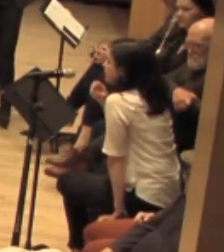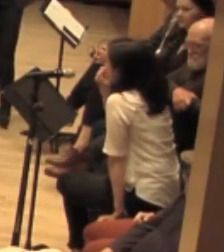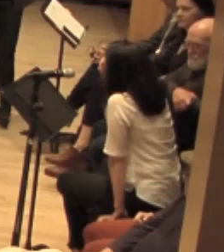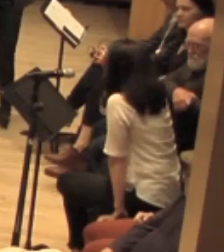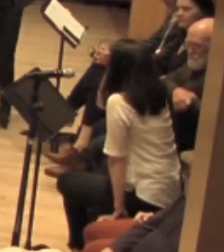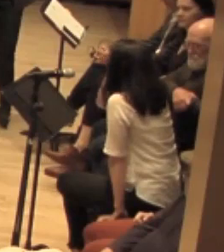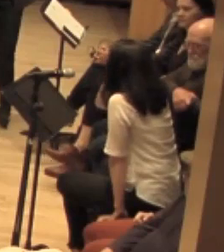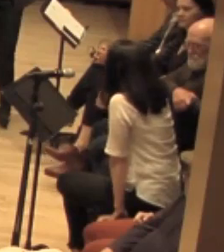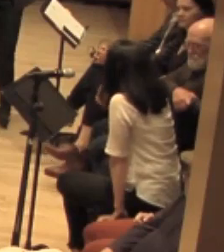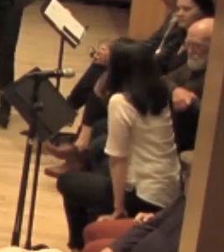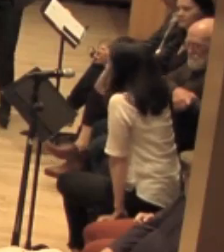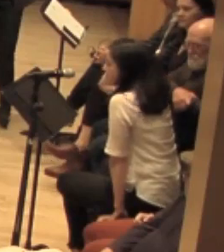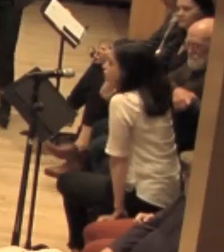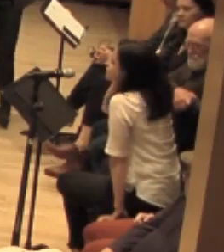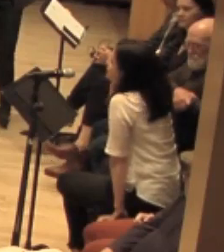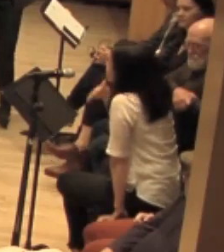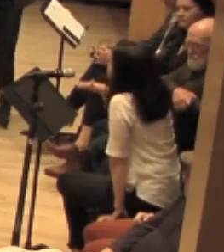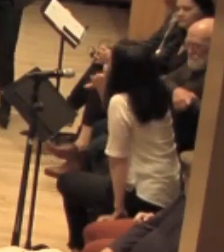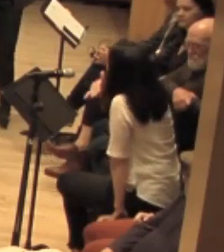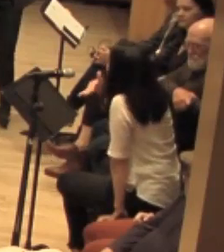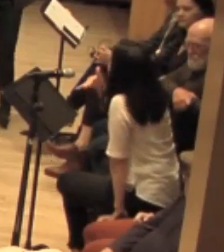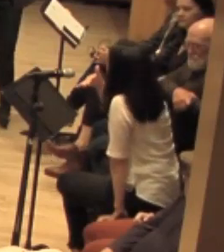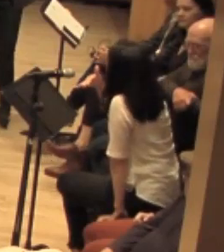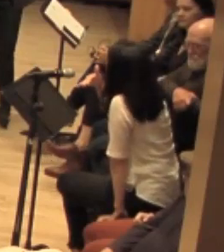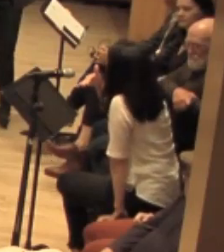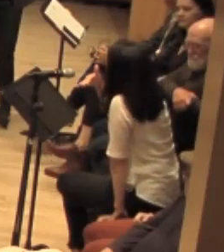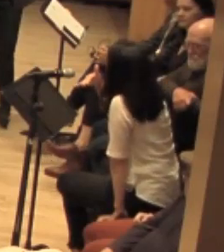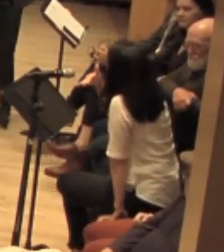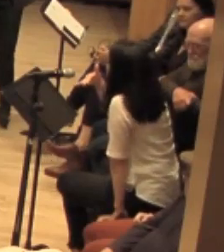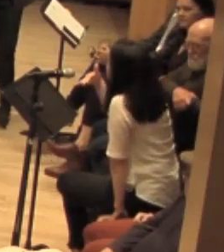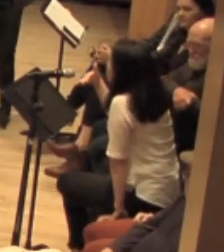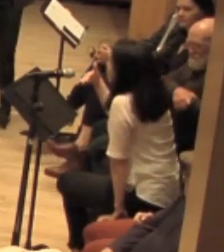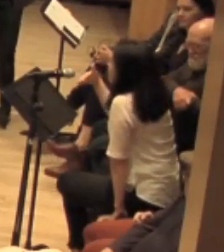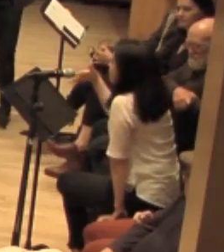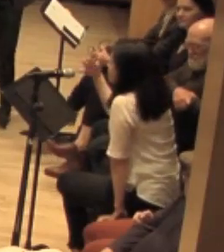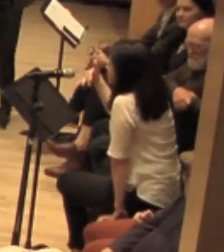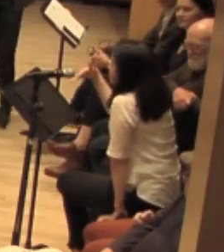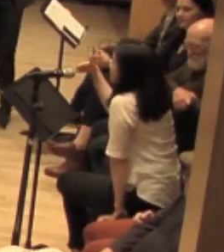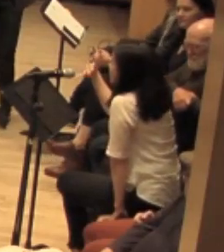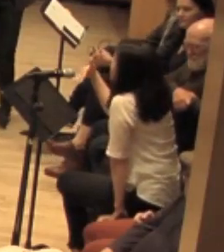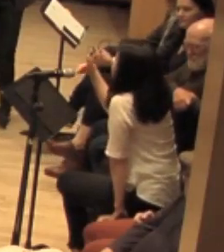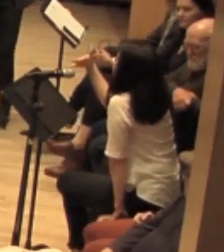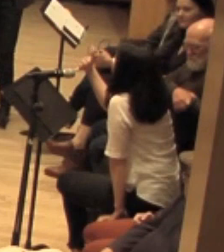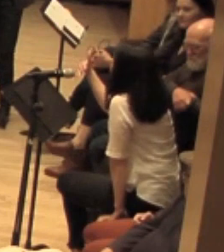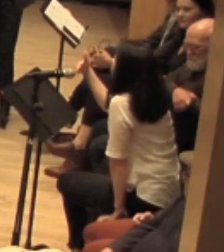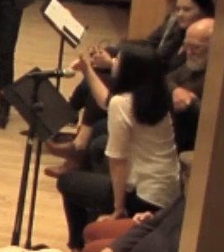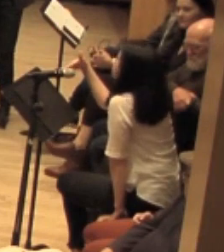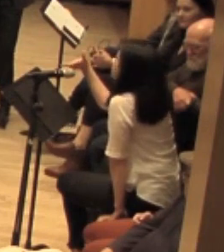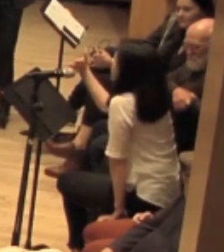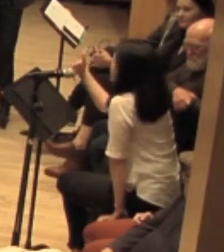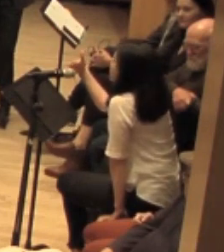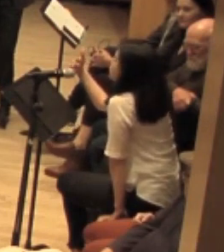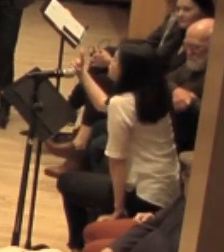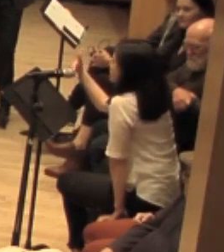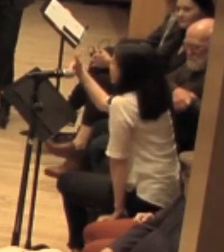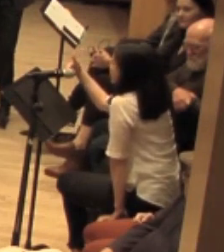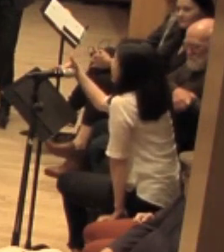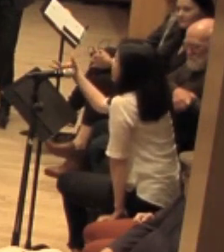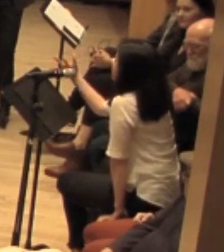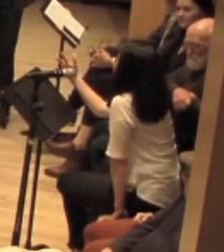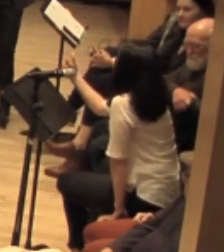speak is that I feel like a a little bit like I'm actually in septology right now where people are coming into contact with the younger